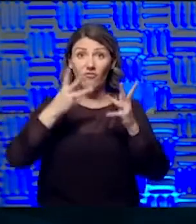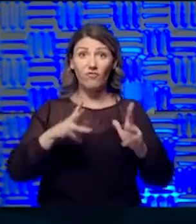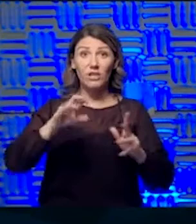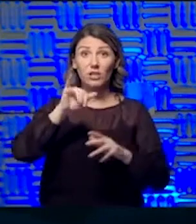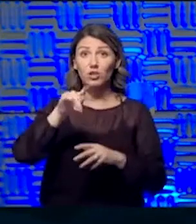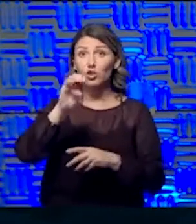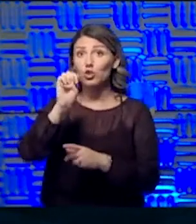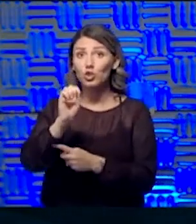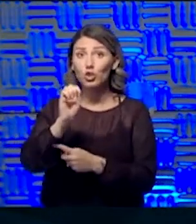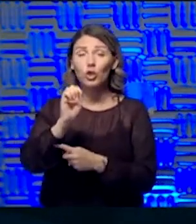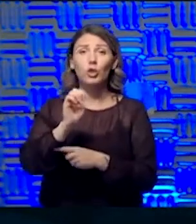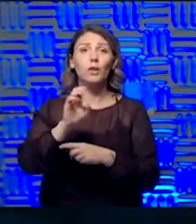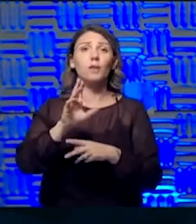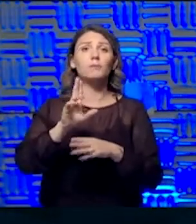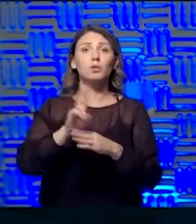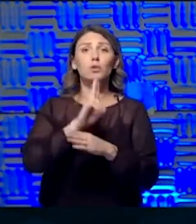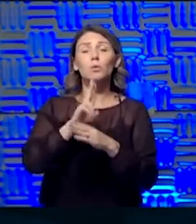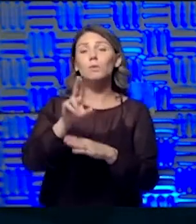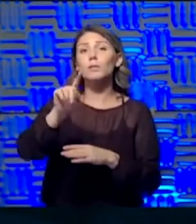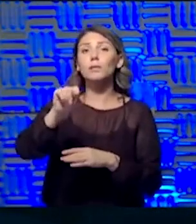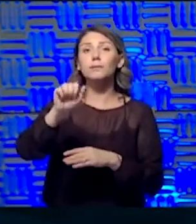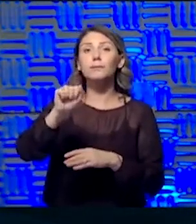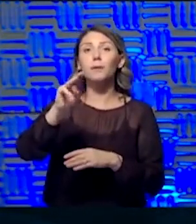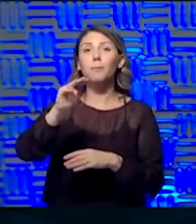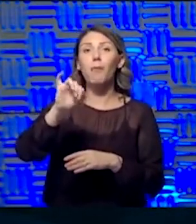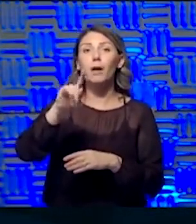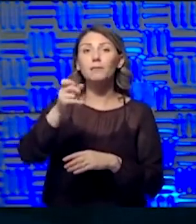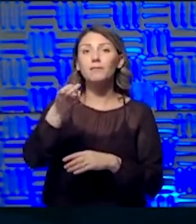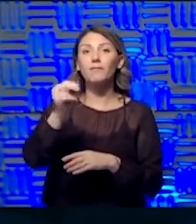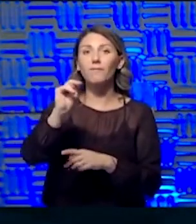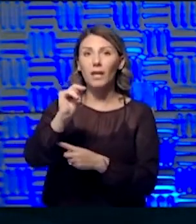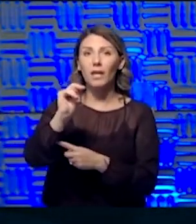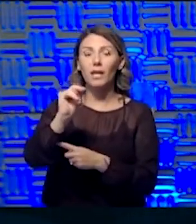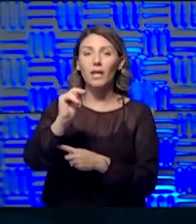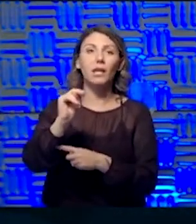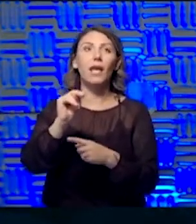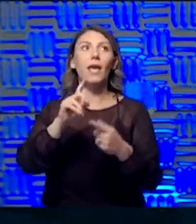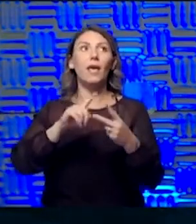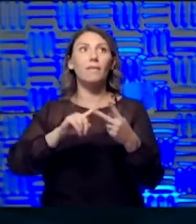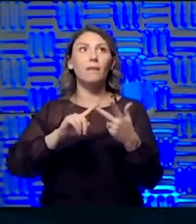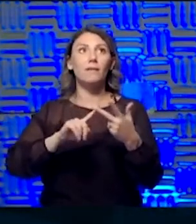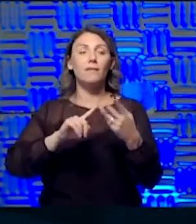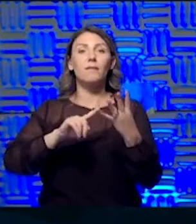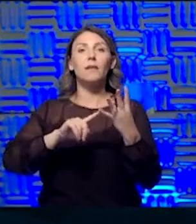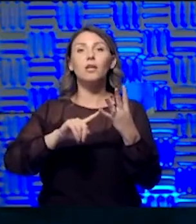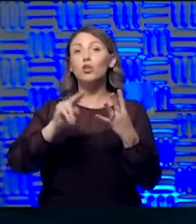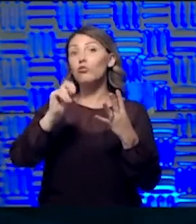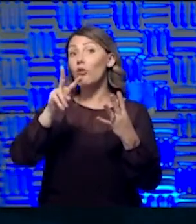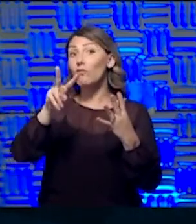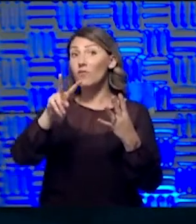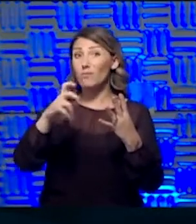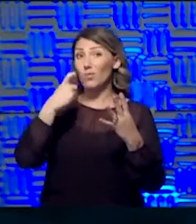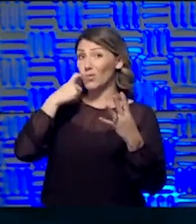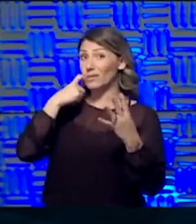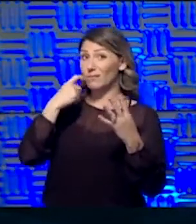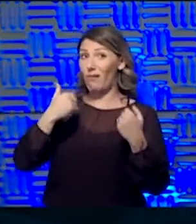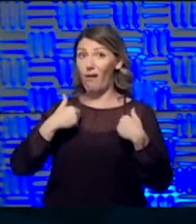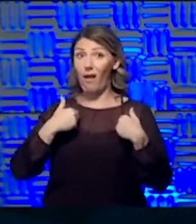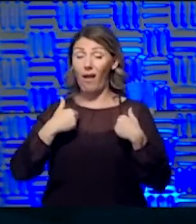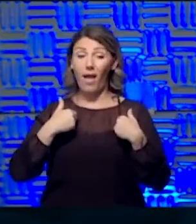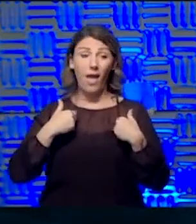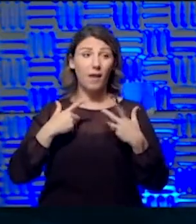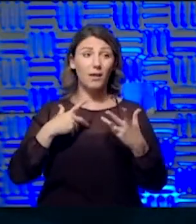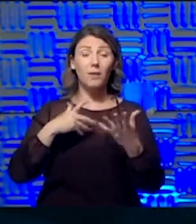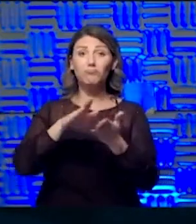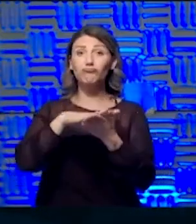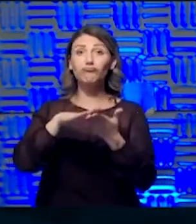on tamoxifen for 5 years, and in November had a clean mammogram. So she just wants to know, is she considered high